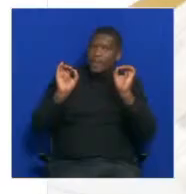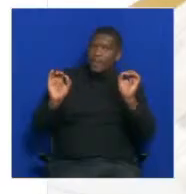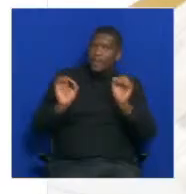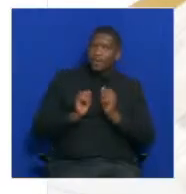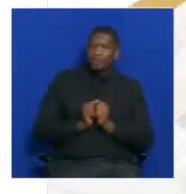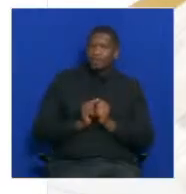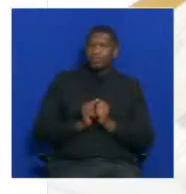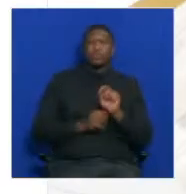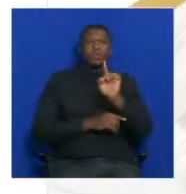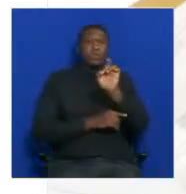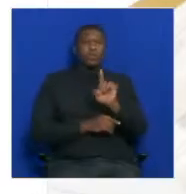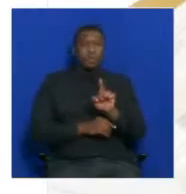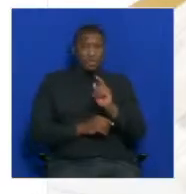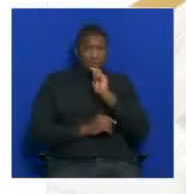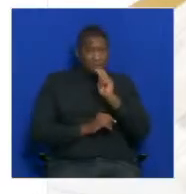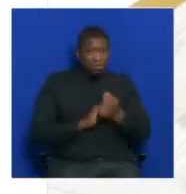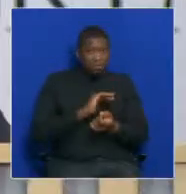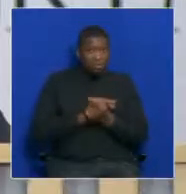review?